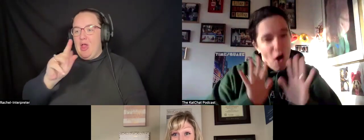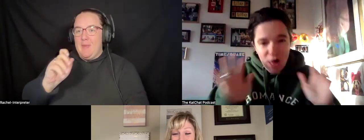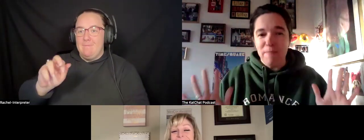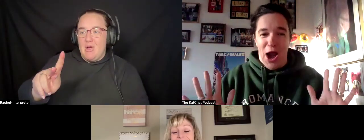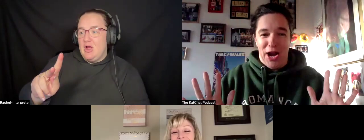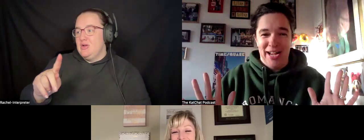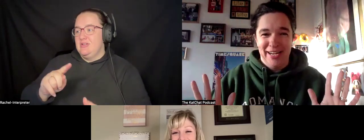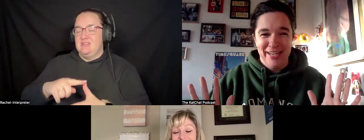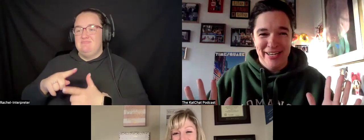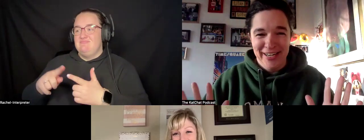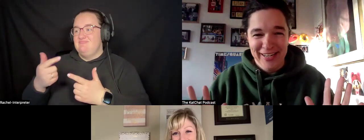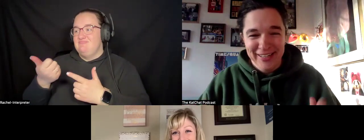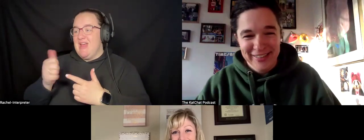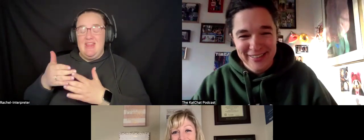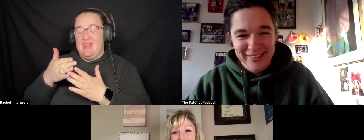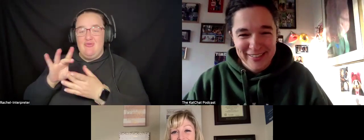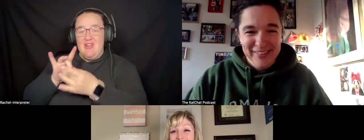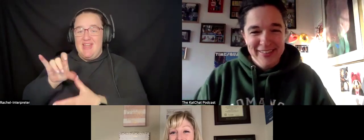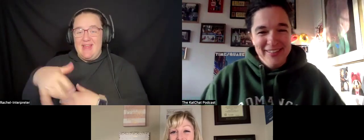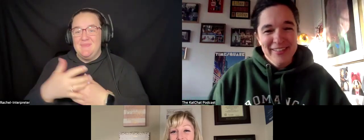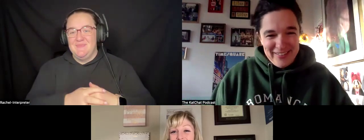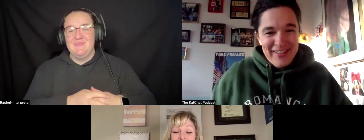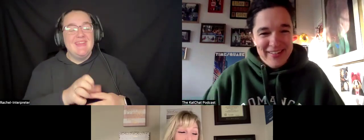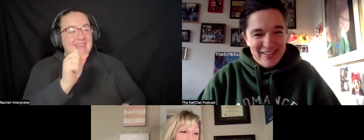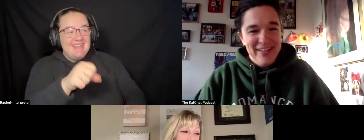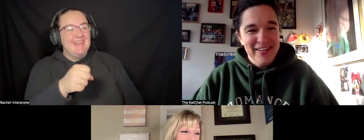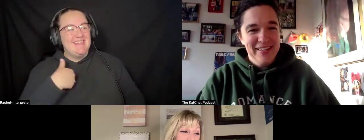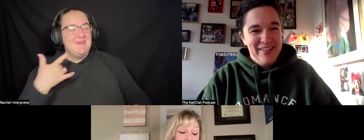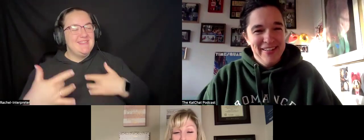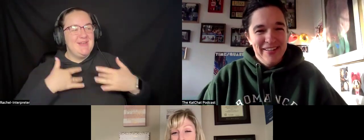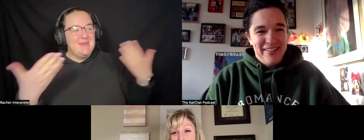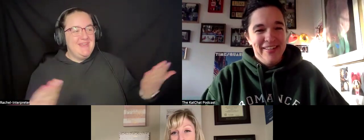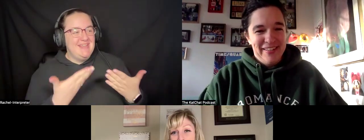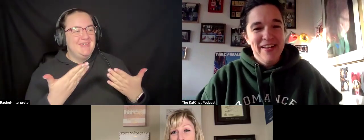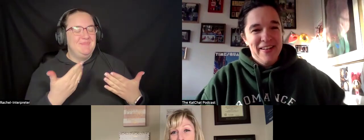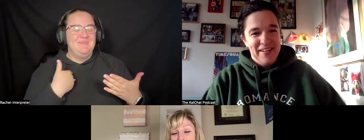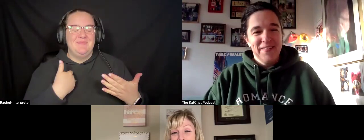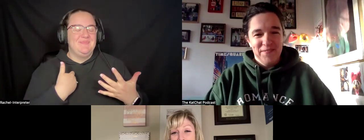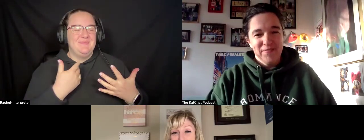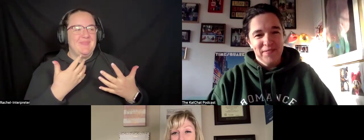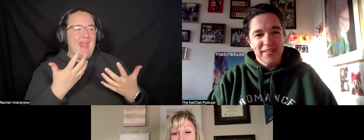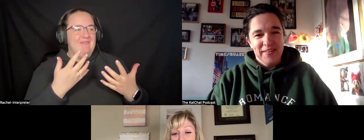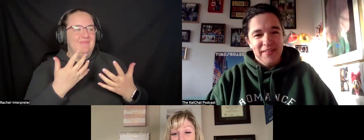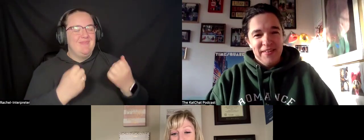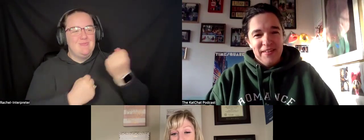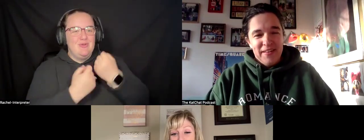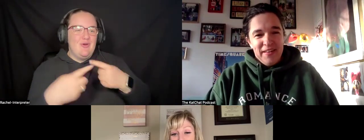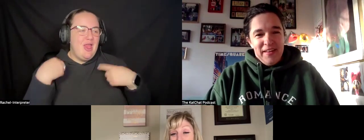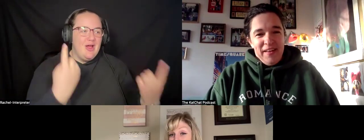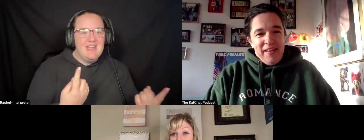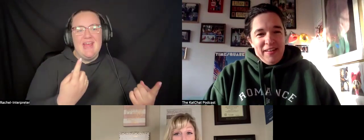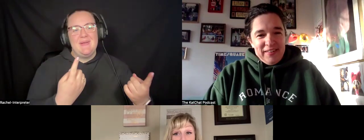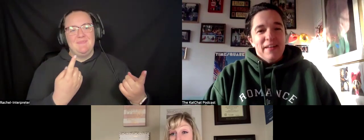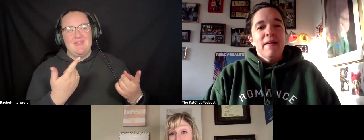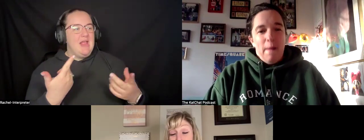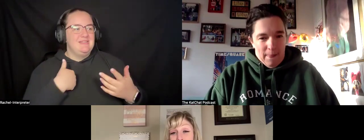Anything Hallmark. Yes, I'm excited to be here. I've been a fan for a long time and just